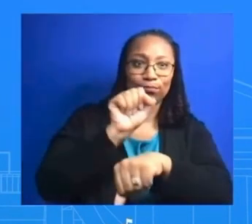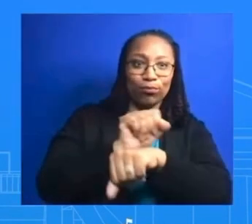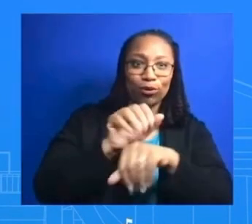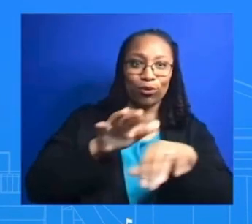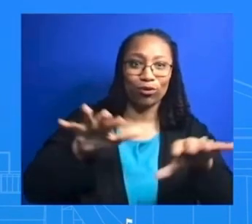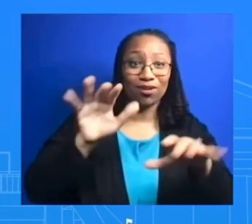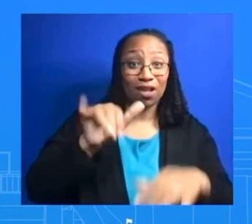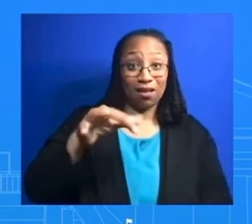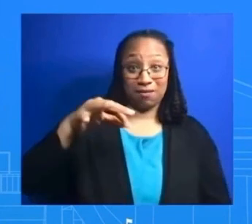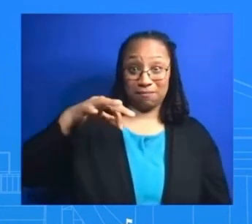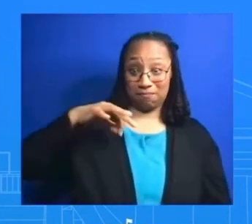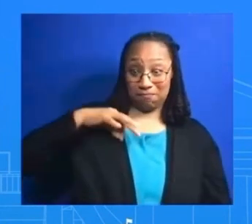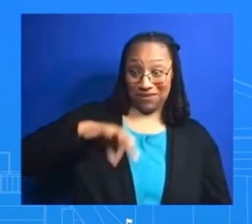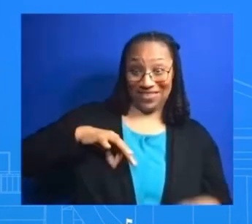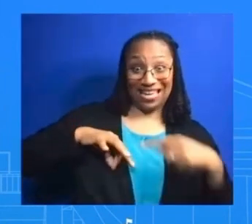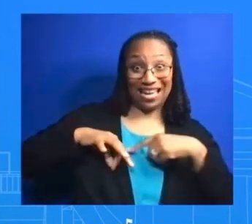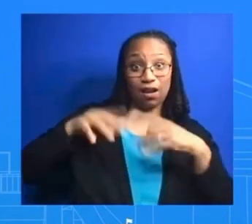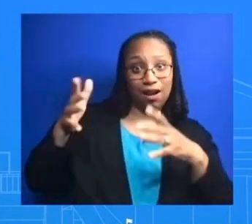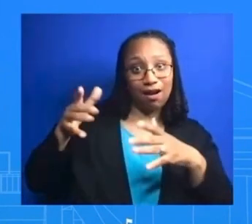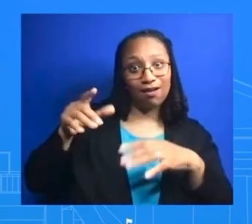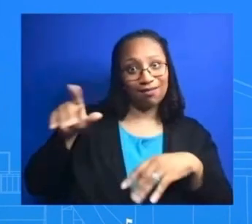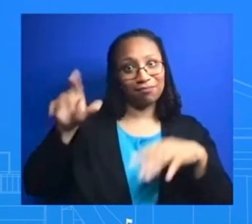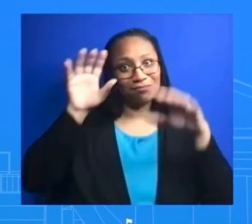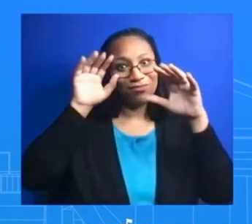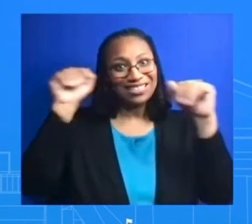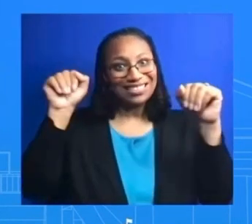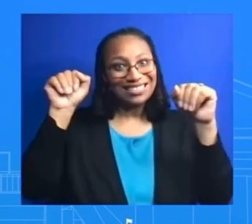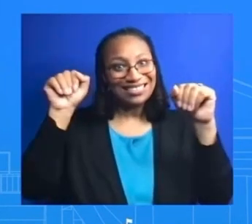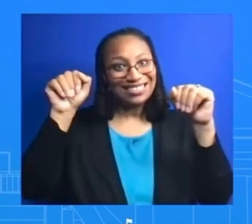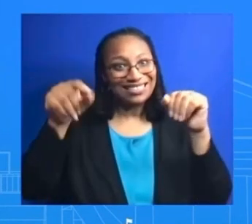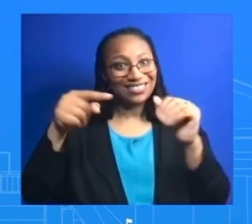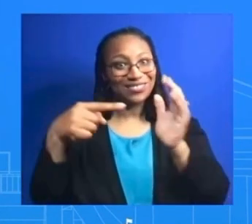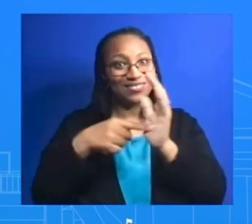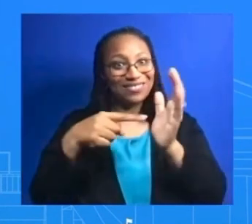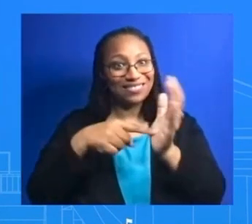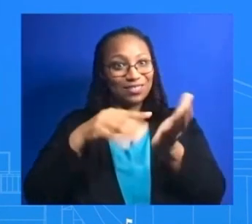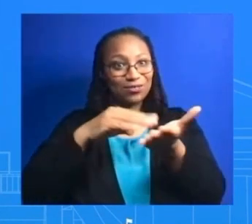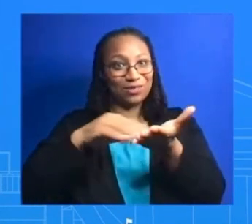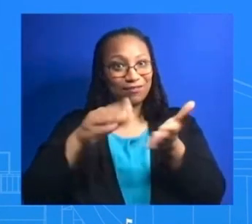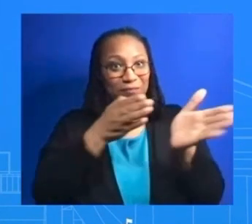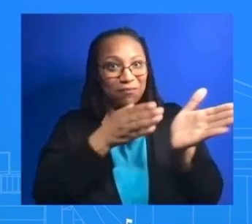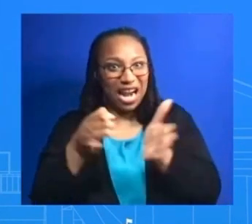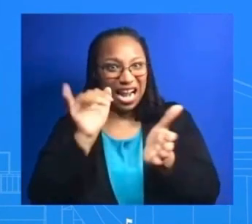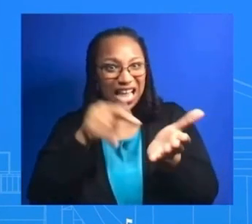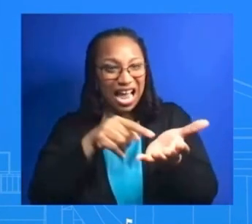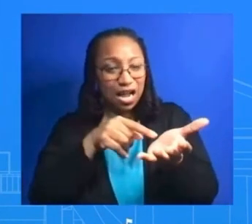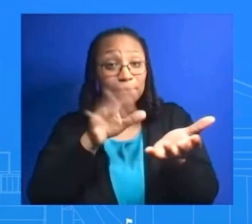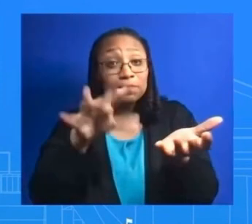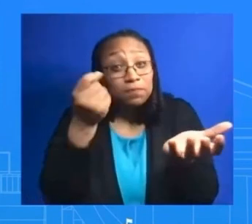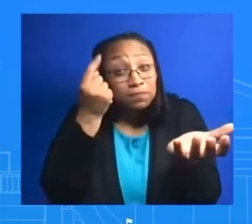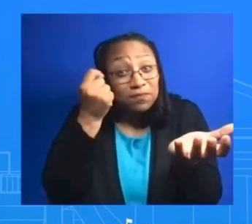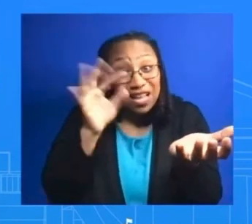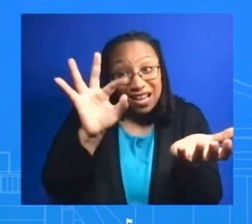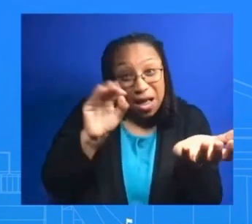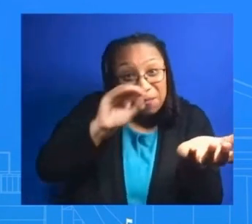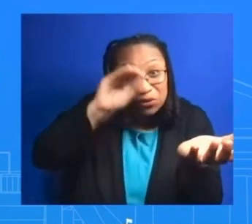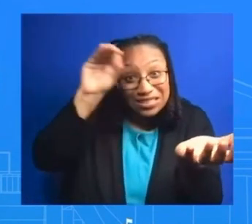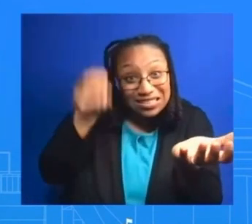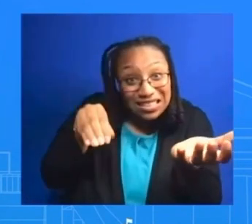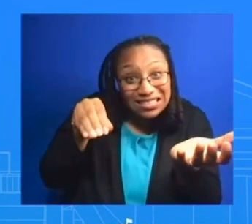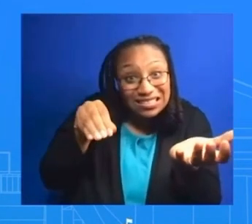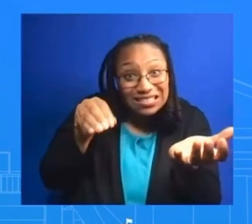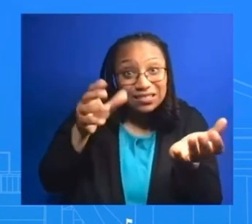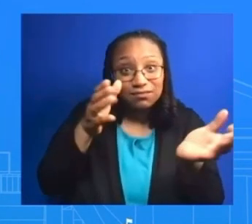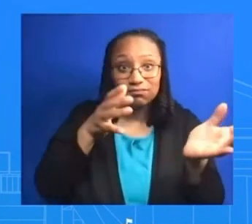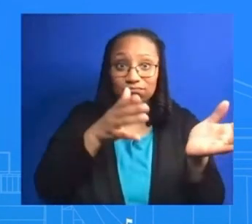Nearly 90% of relief would have gone to borrowers making less than $75,000 a year. 20 million Americans would